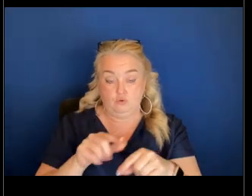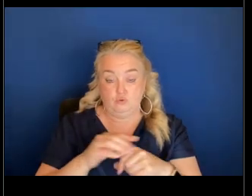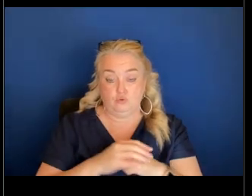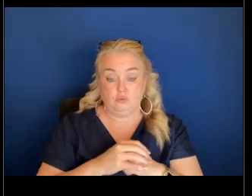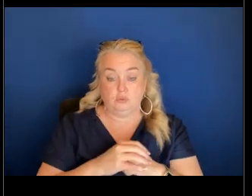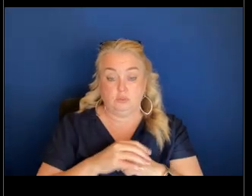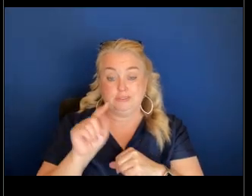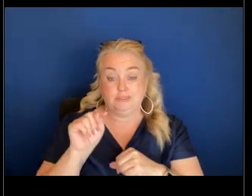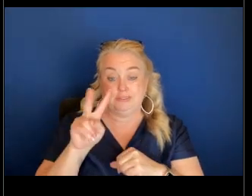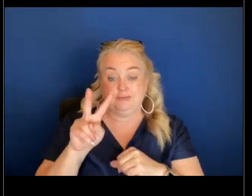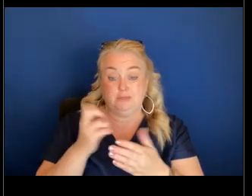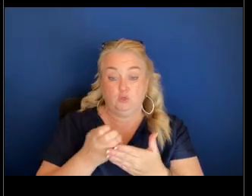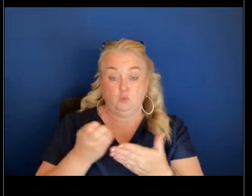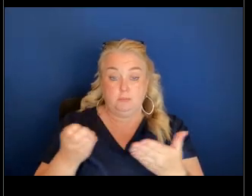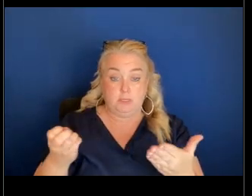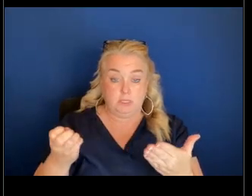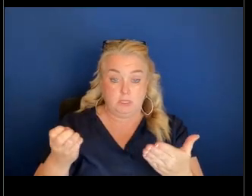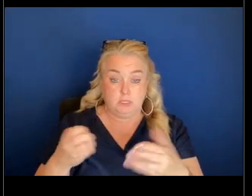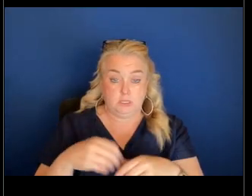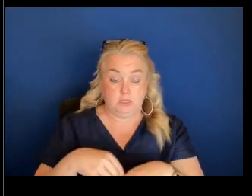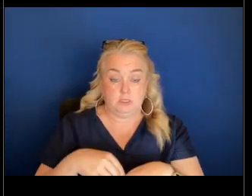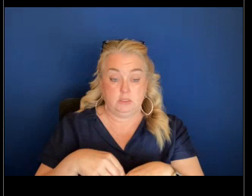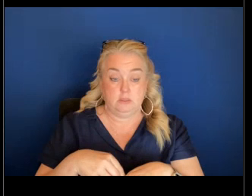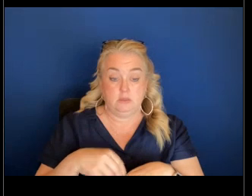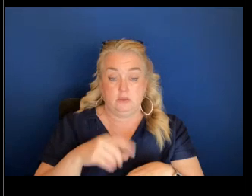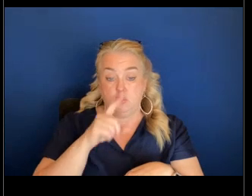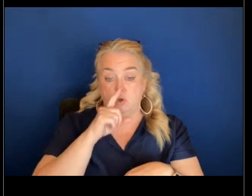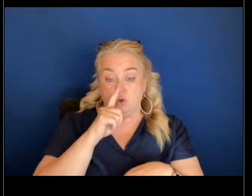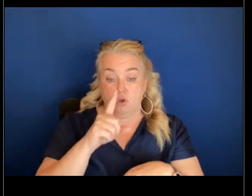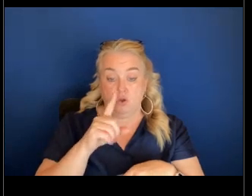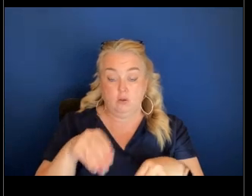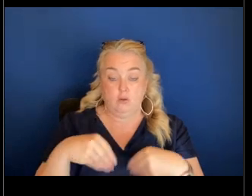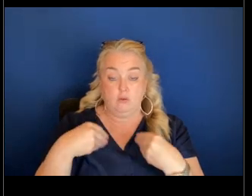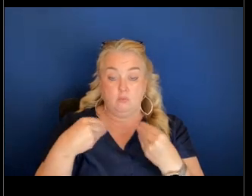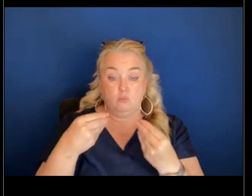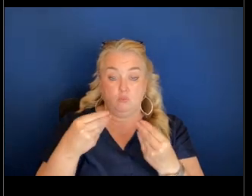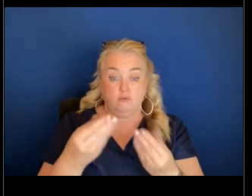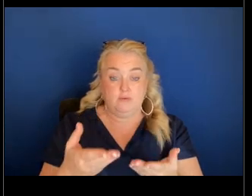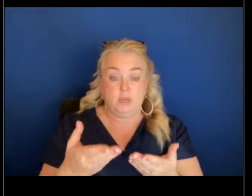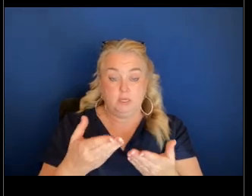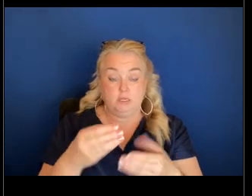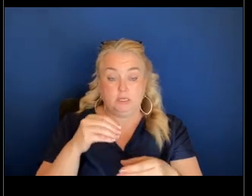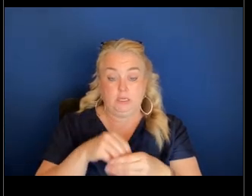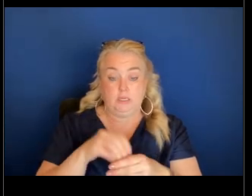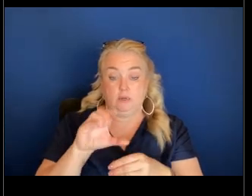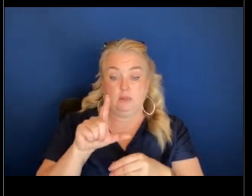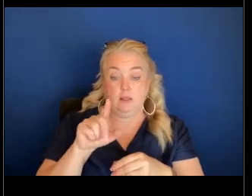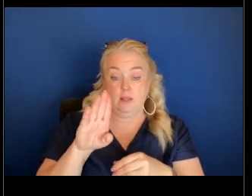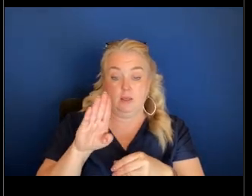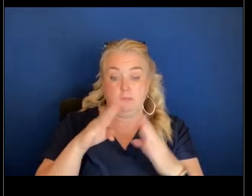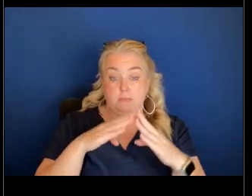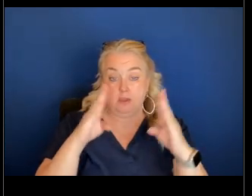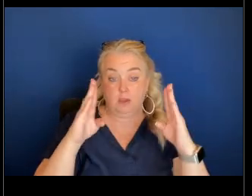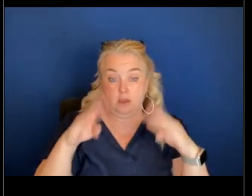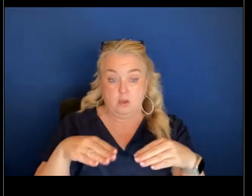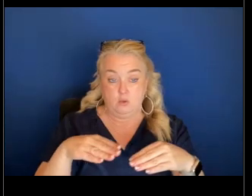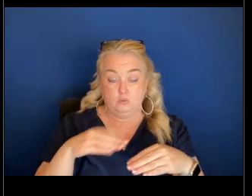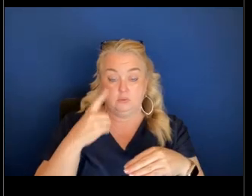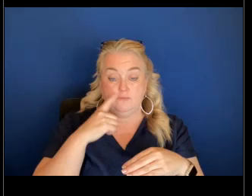and TV equipment are frequently provided in clubhouse facilities for